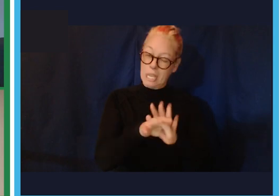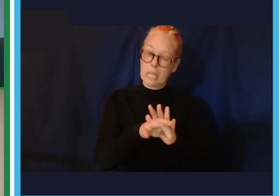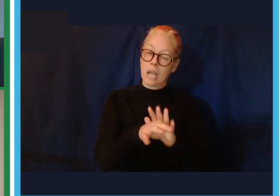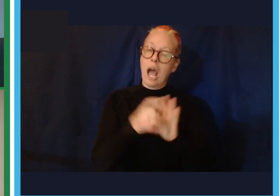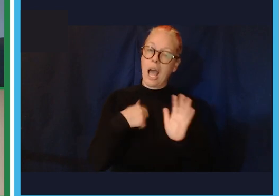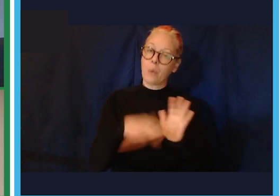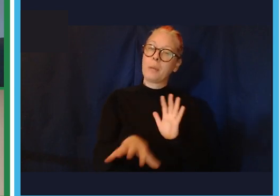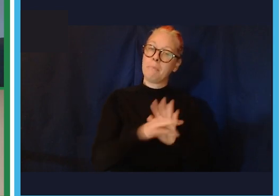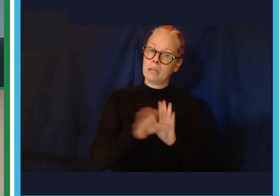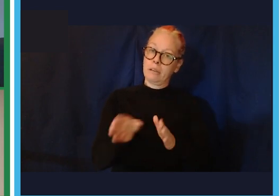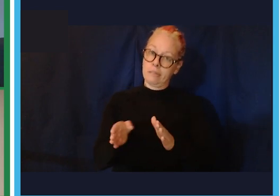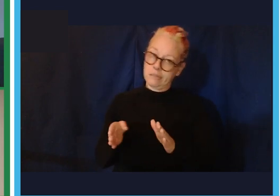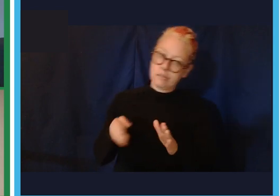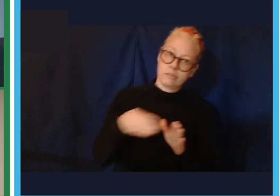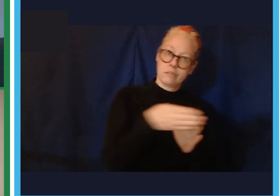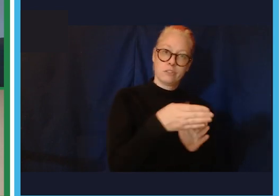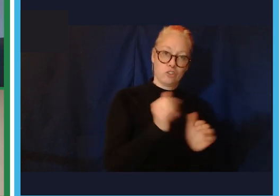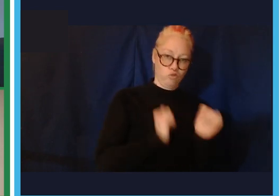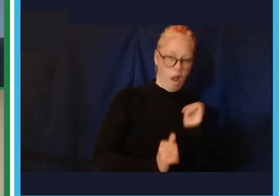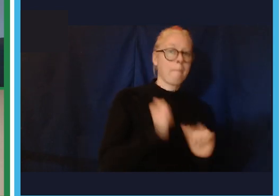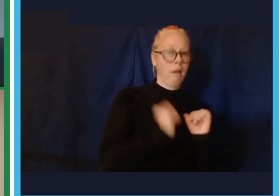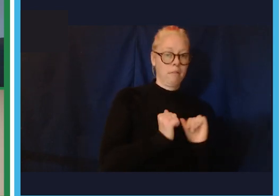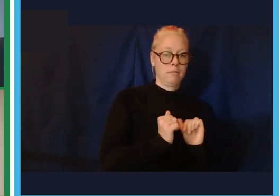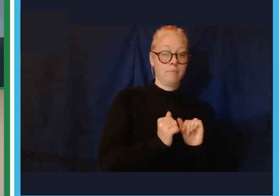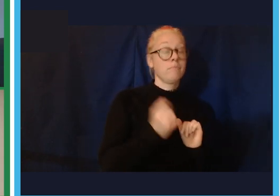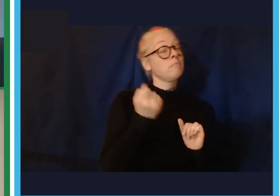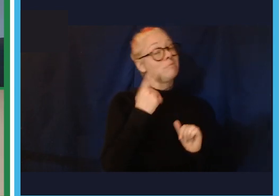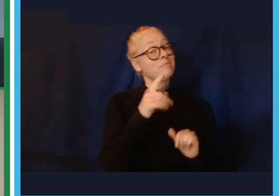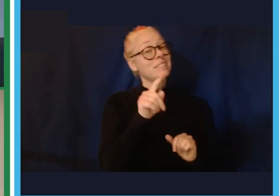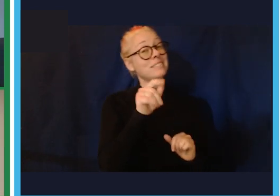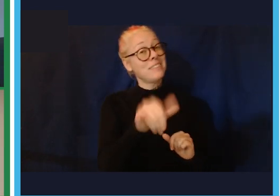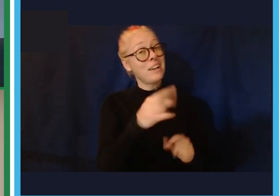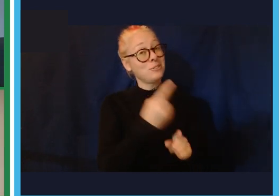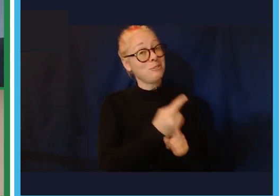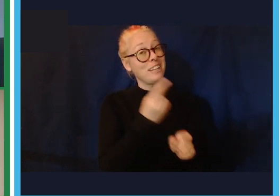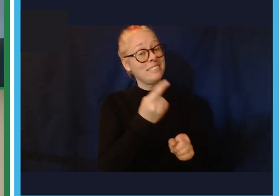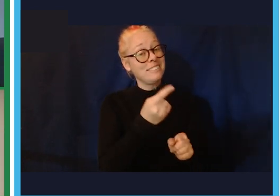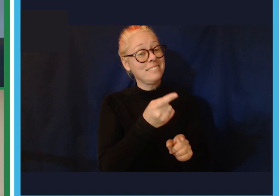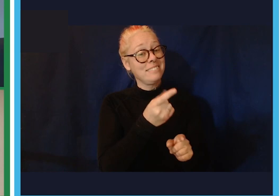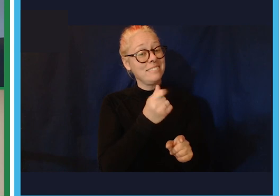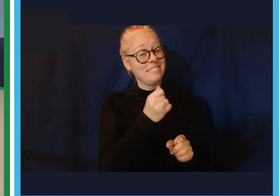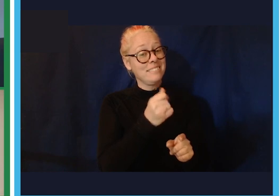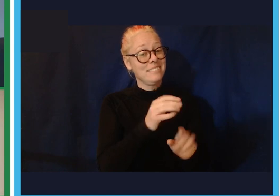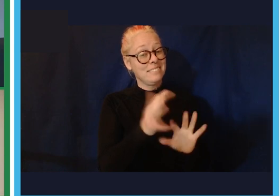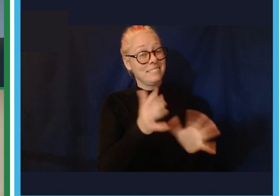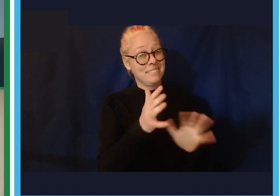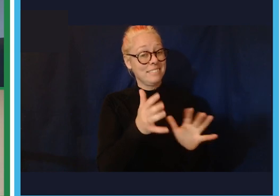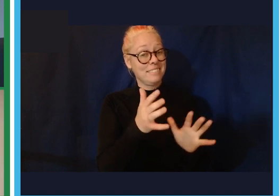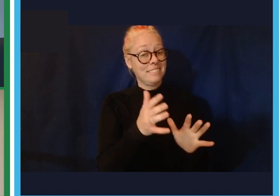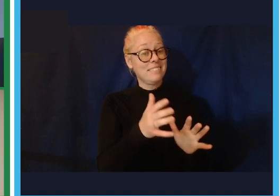I went to college. I didn't quite run off to clown school, but I was very, very close. I did go to